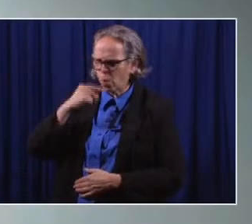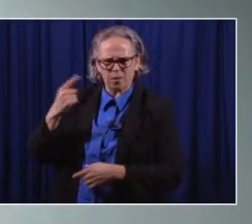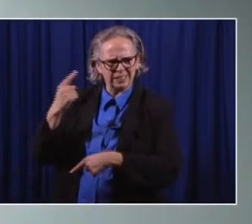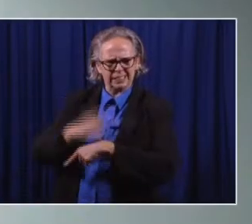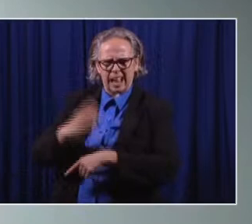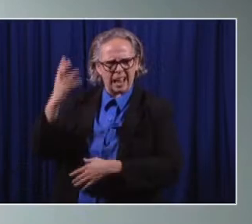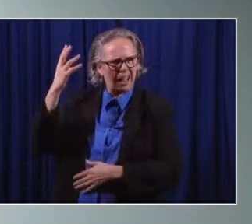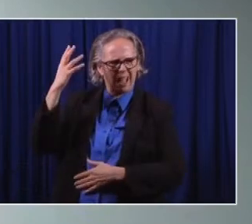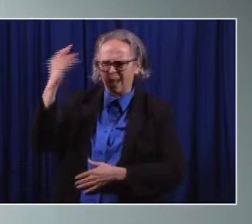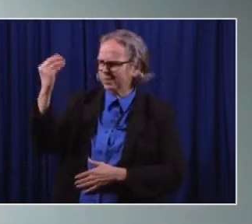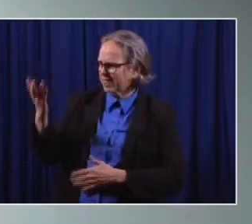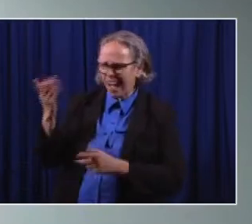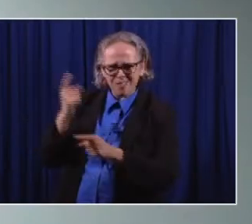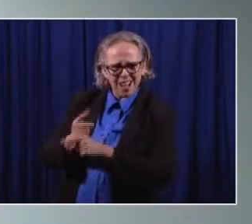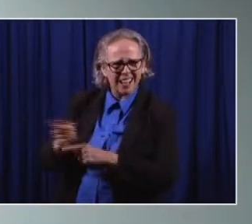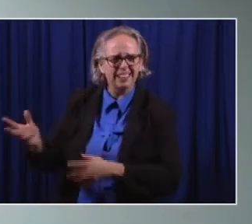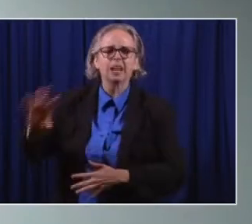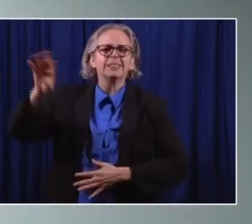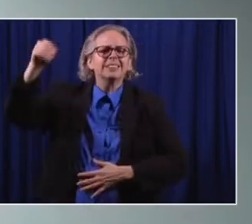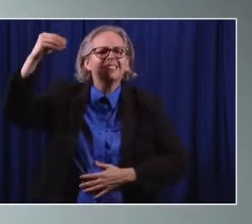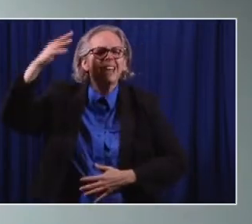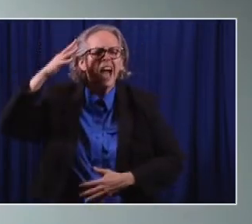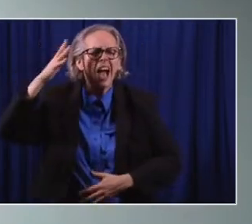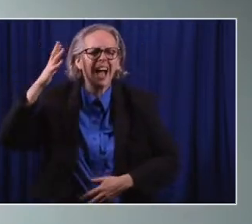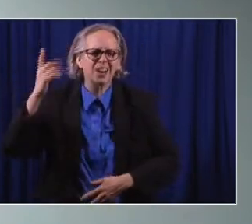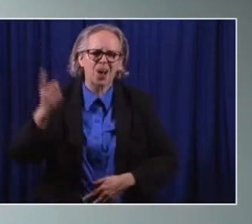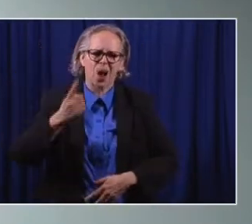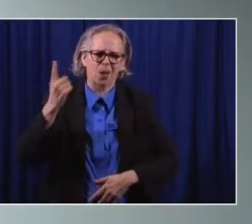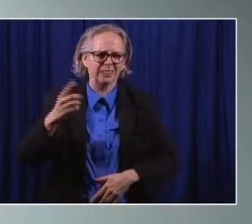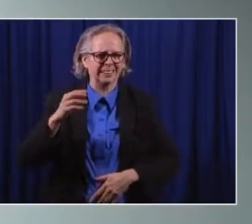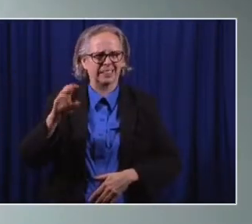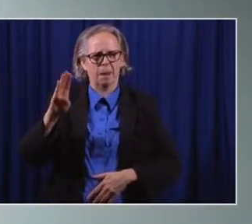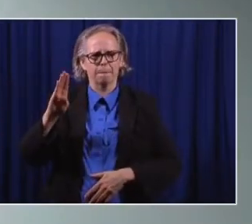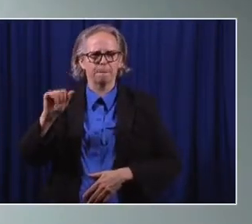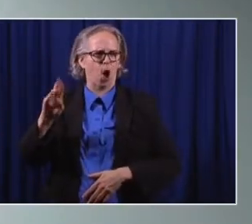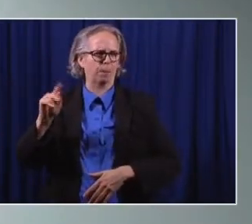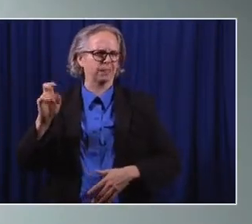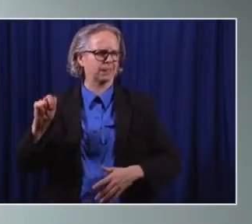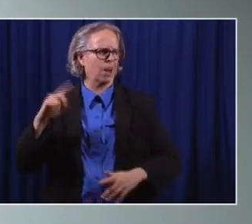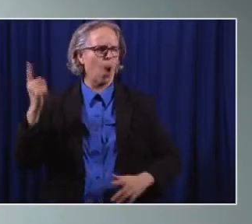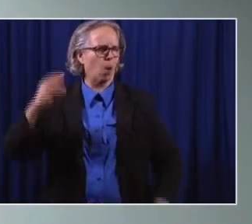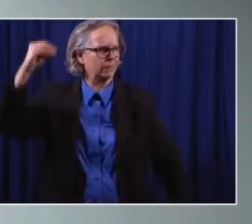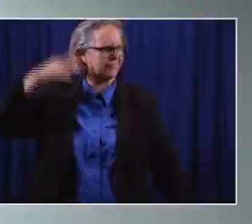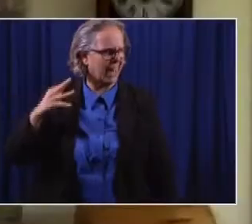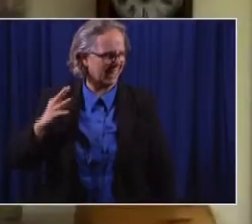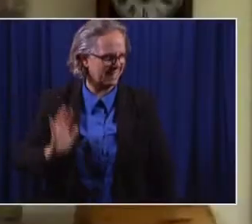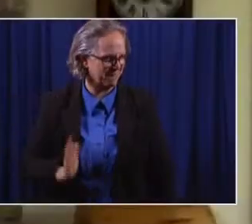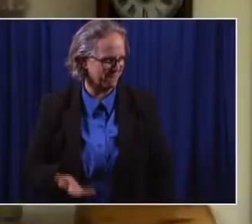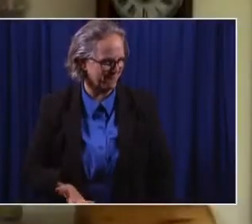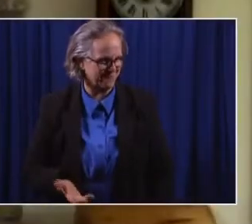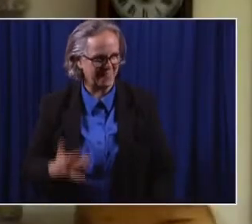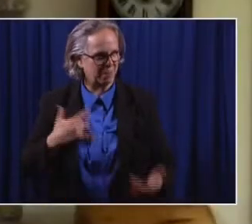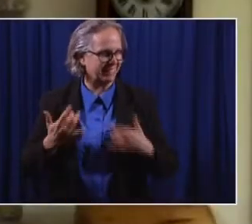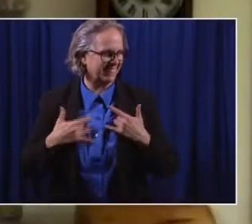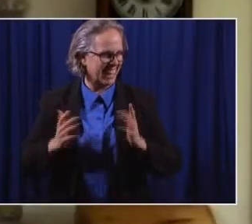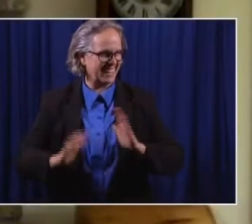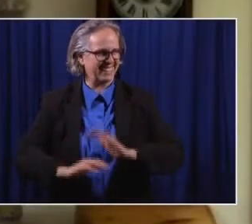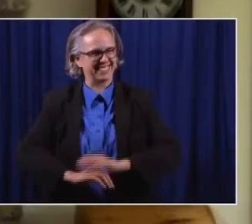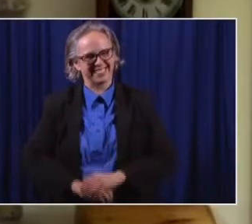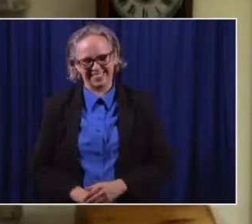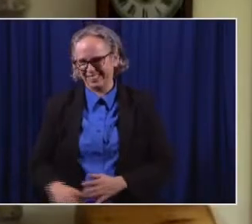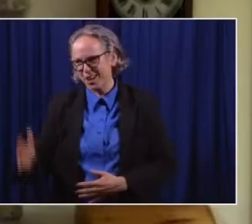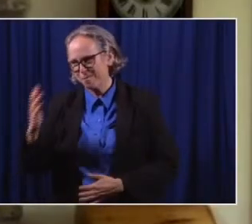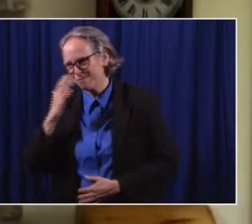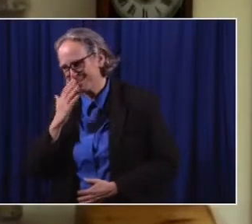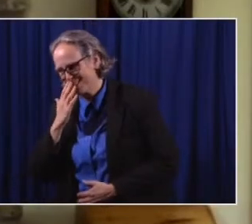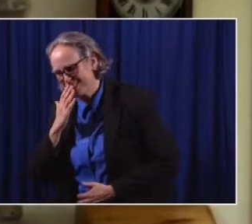Oh, the sun's always shining in Barberton, especially when the Magics take the field. So we're excited about that. Well, that's good. I missed the parade